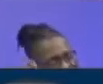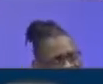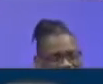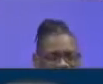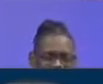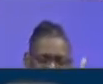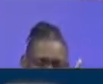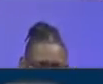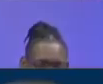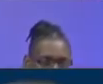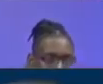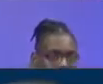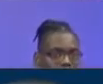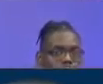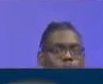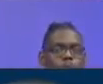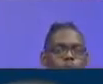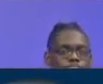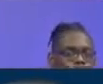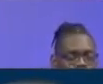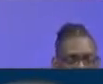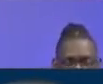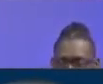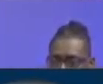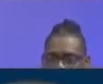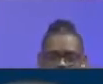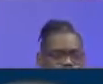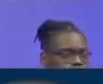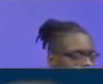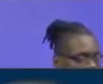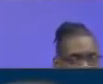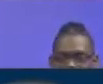Because there's things we've done before. Reduce the circulation.